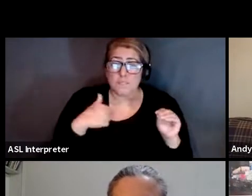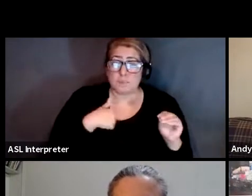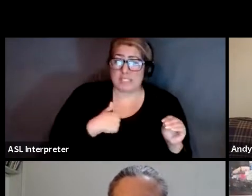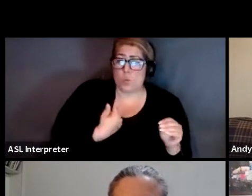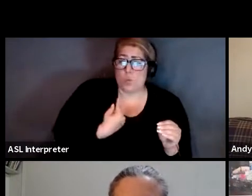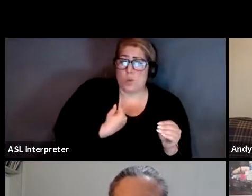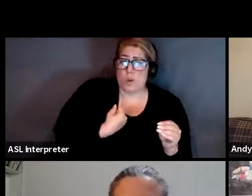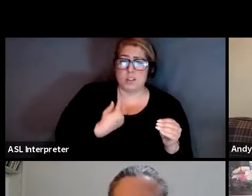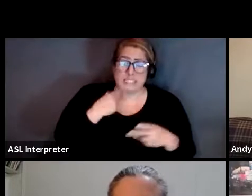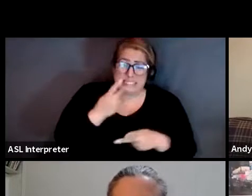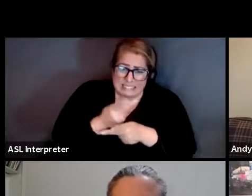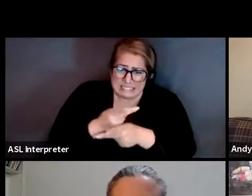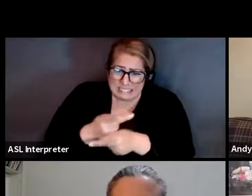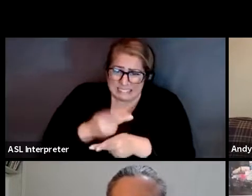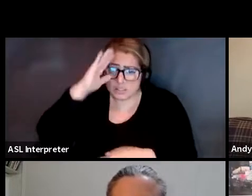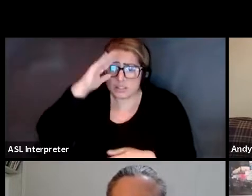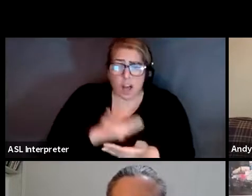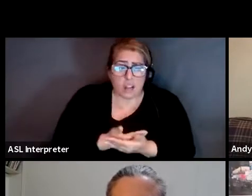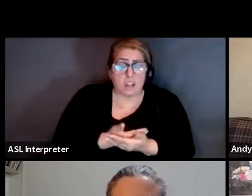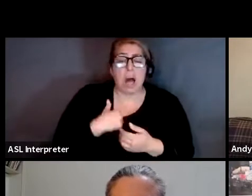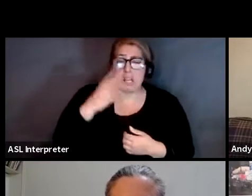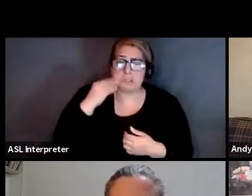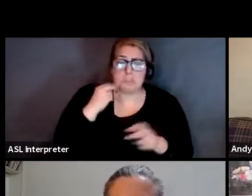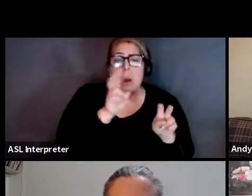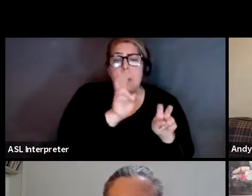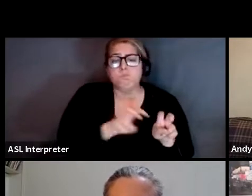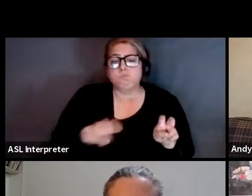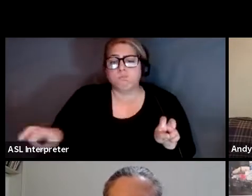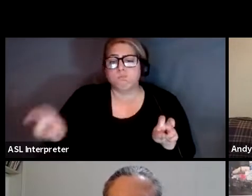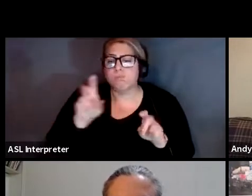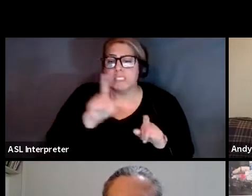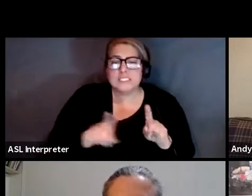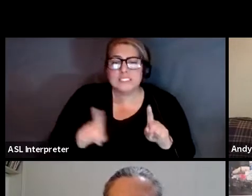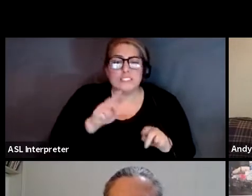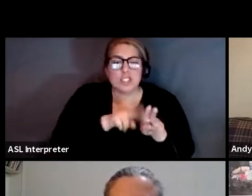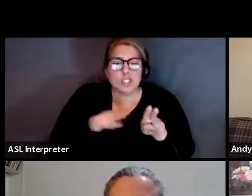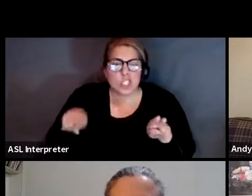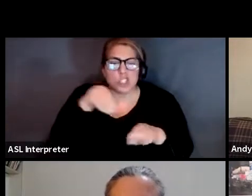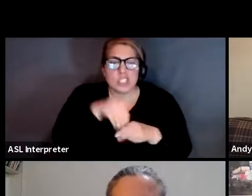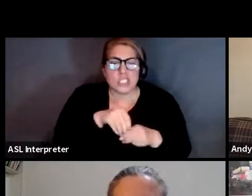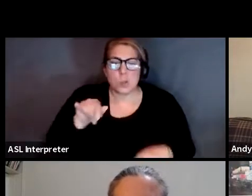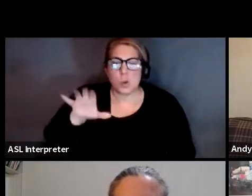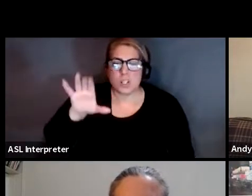experienced being in various shelters throughout the city.